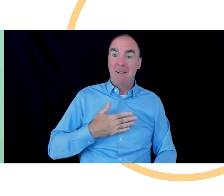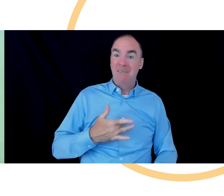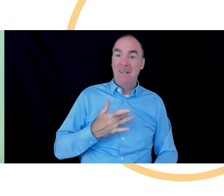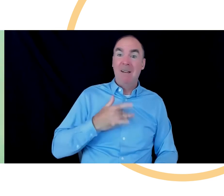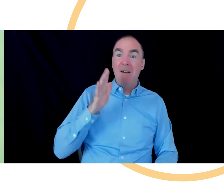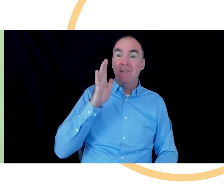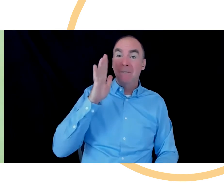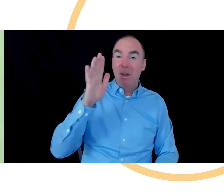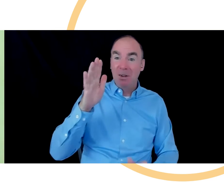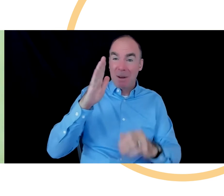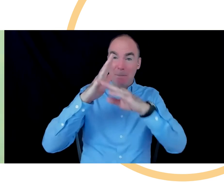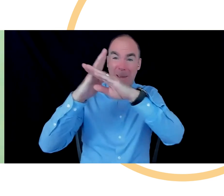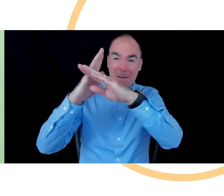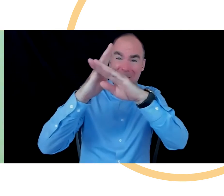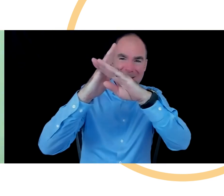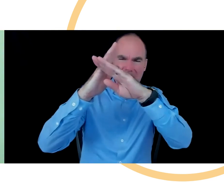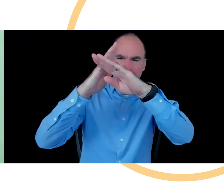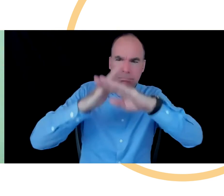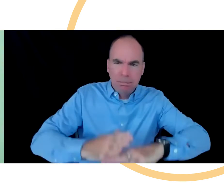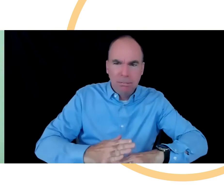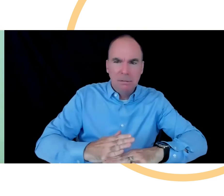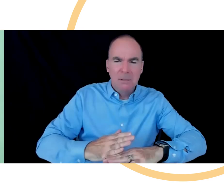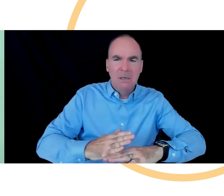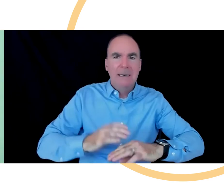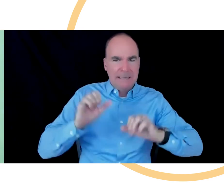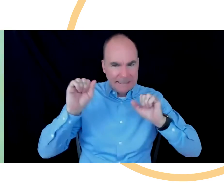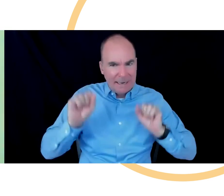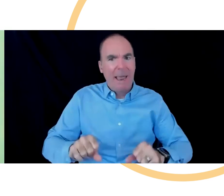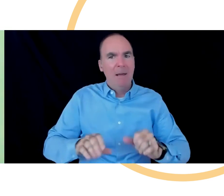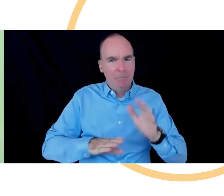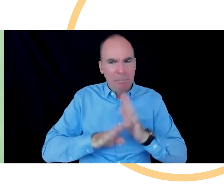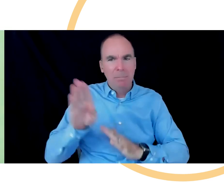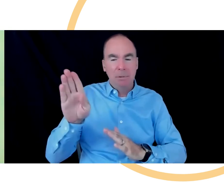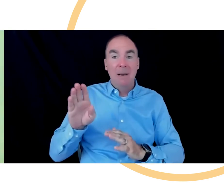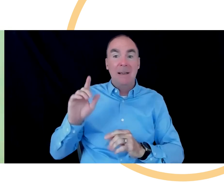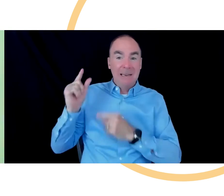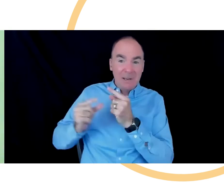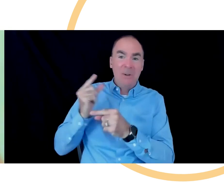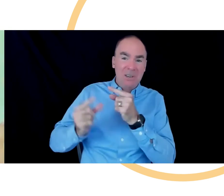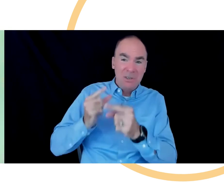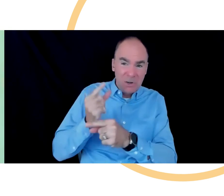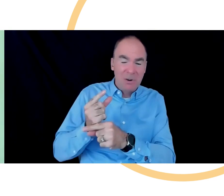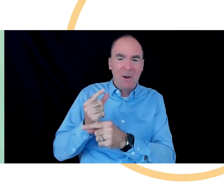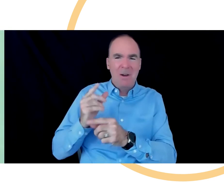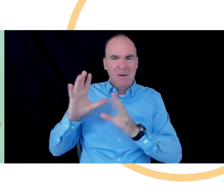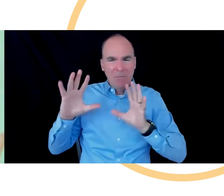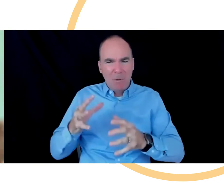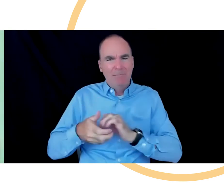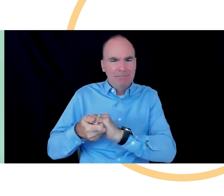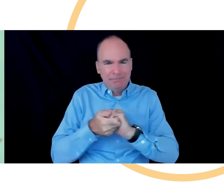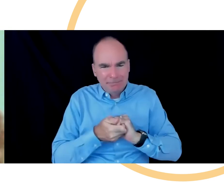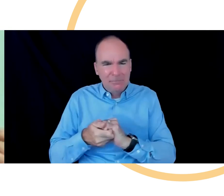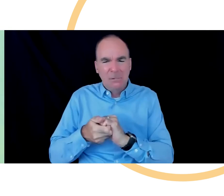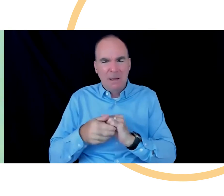intergenerational solidarity. Fostering inclusion requires an integrated approach that creates an enabling environment,